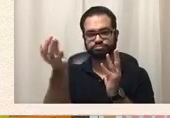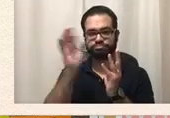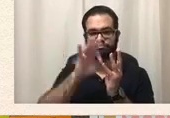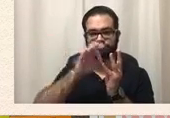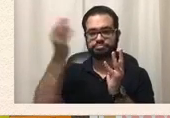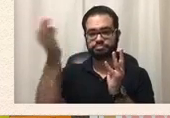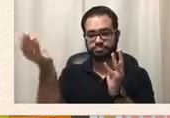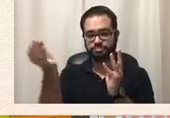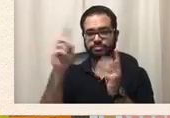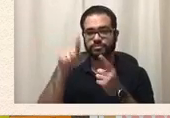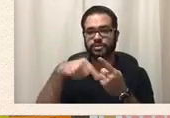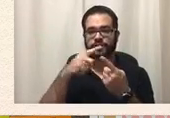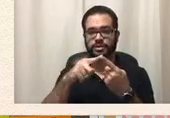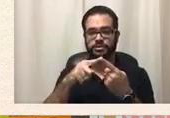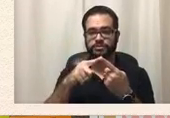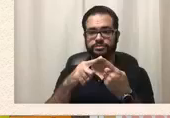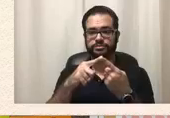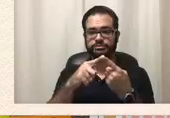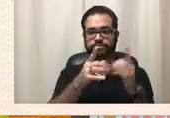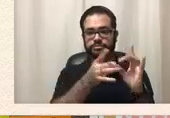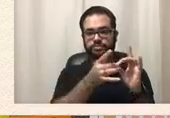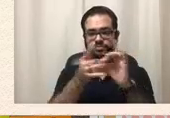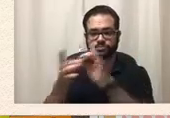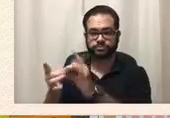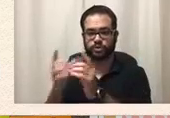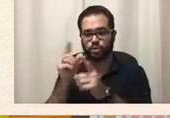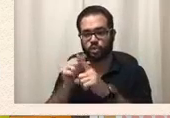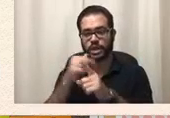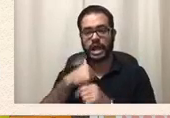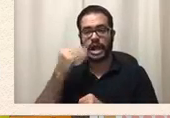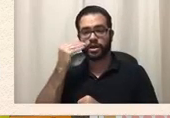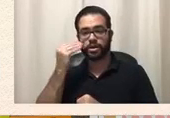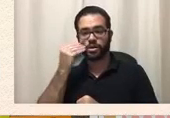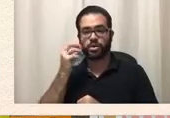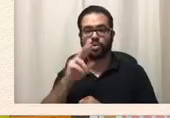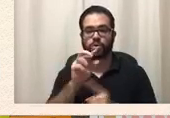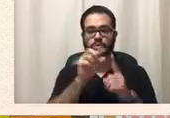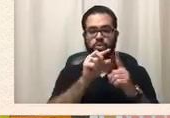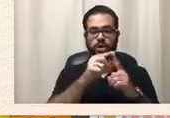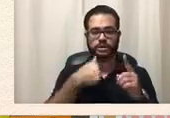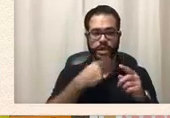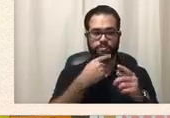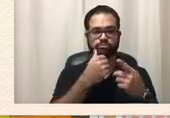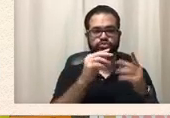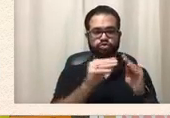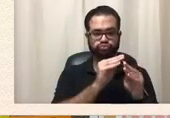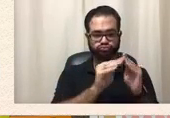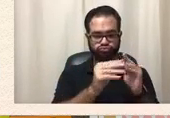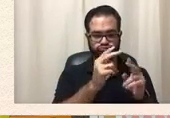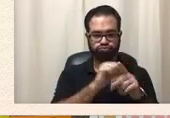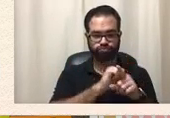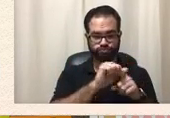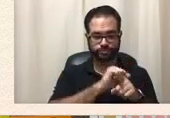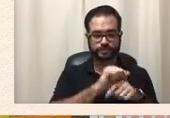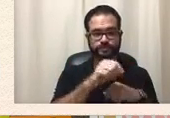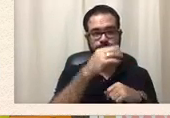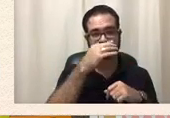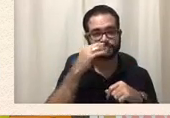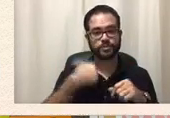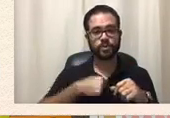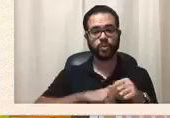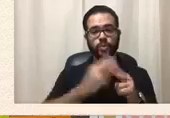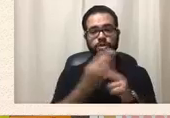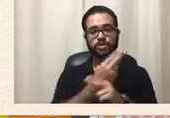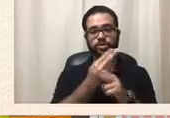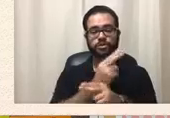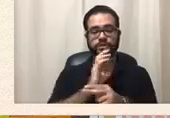then sort the word to words I know or words I am working on as we use our growth mindset to master and learn the Fry